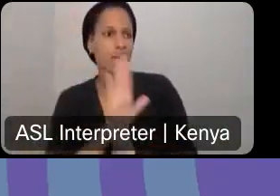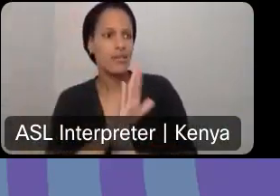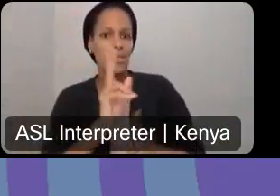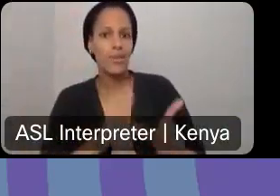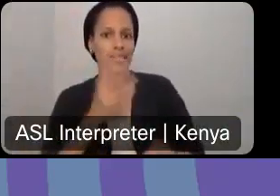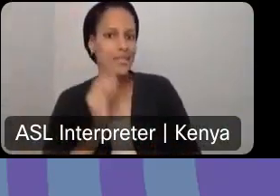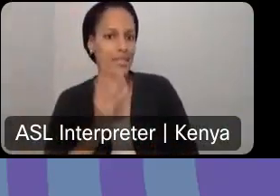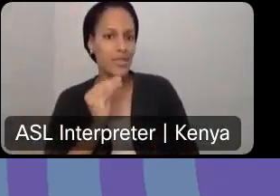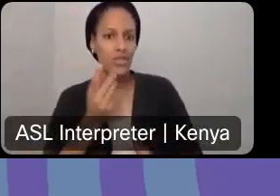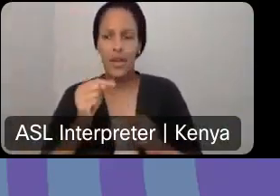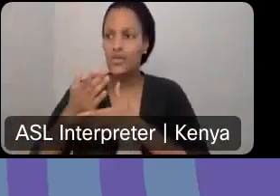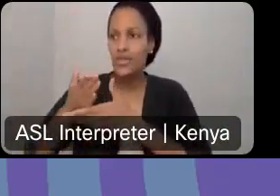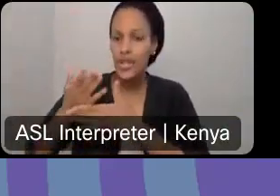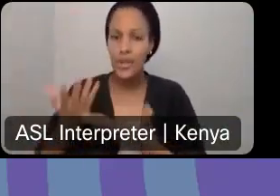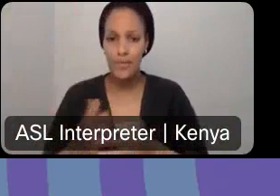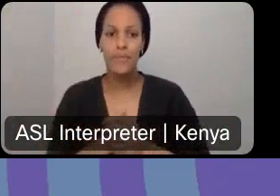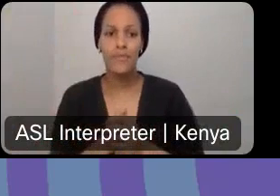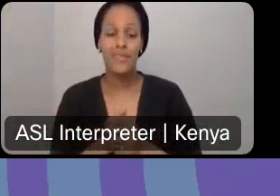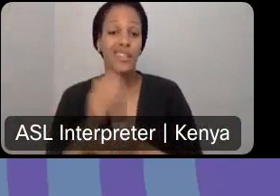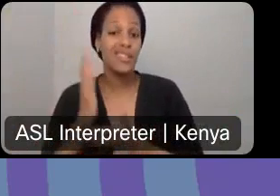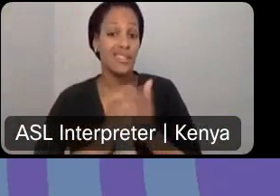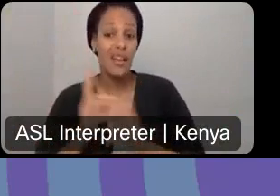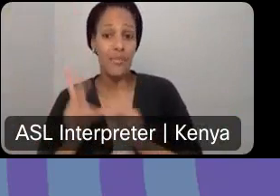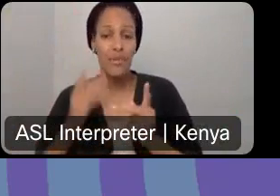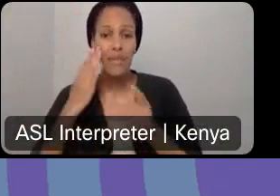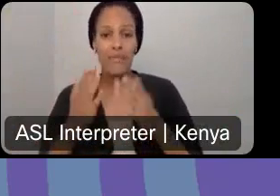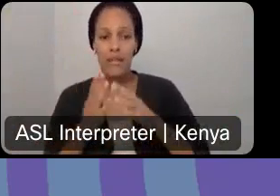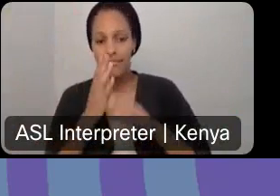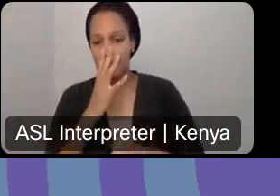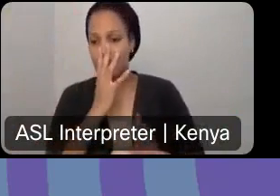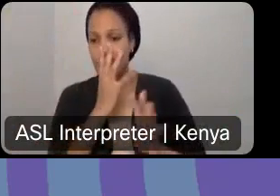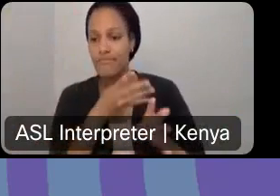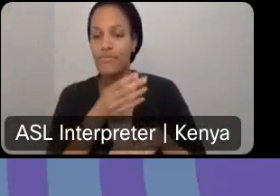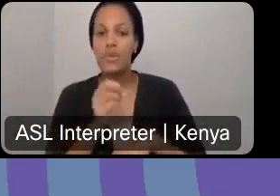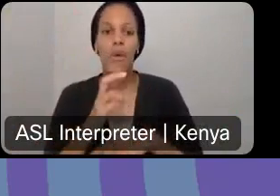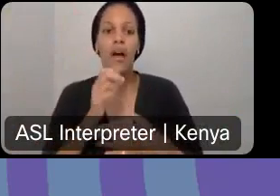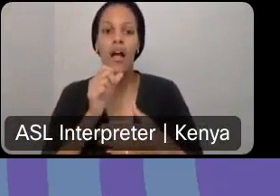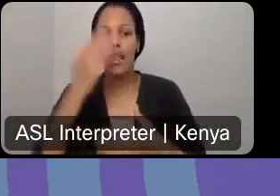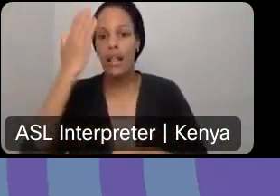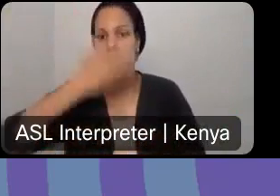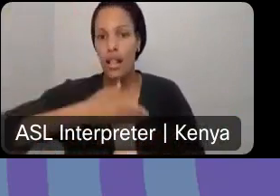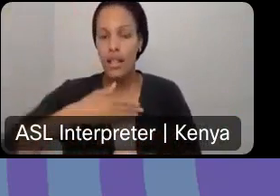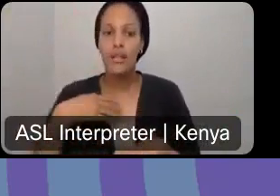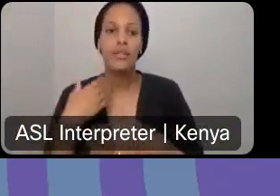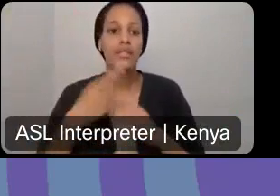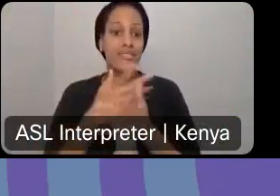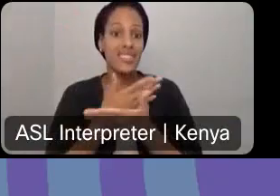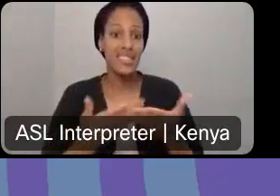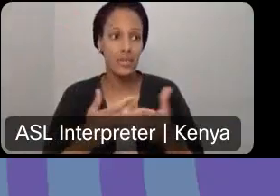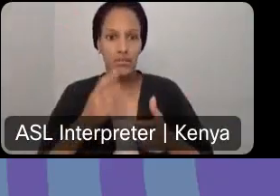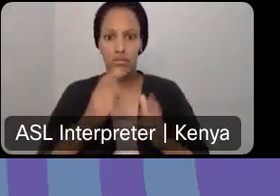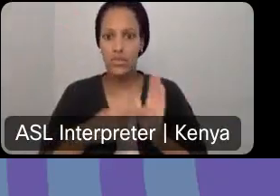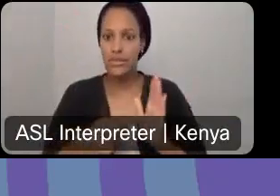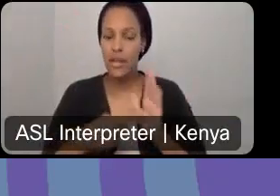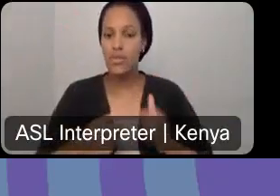Providers may overlook or dismiss how traumatic life events, difficult emotions, discrimination,